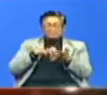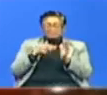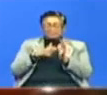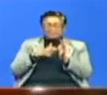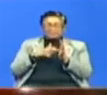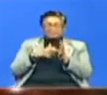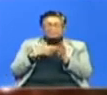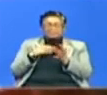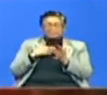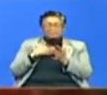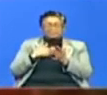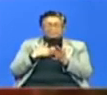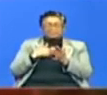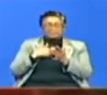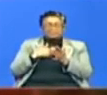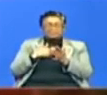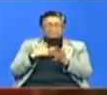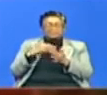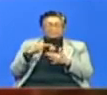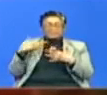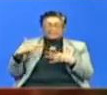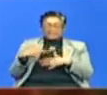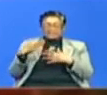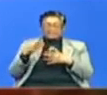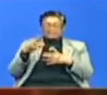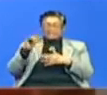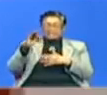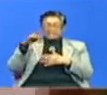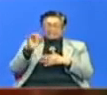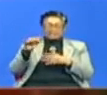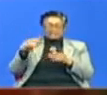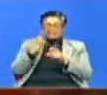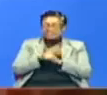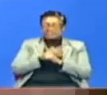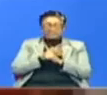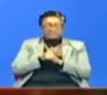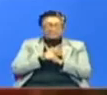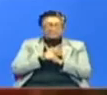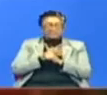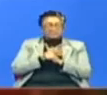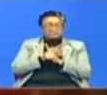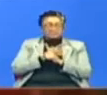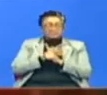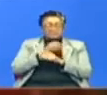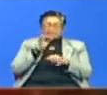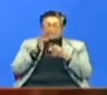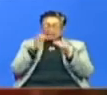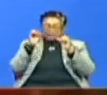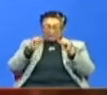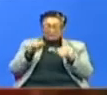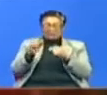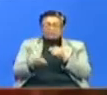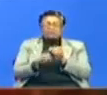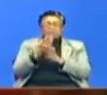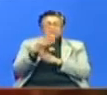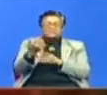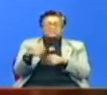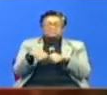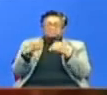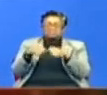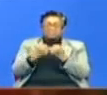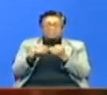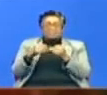call abnormal heart rate rhythms or arrhythmias. And it can also cause damage to the liver